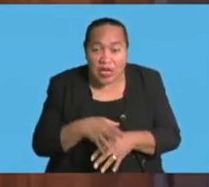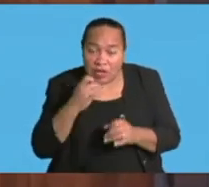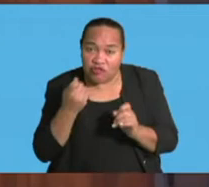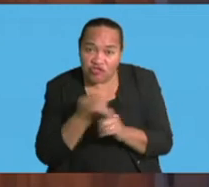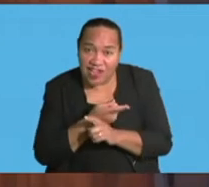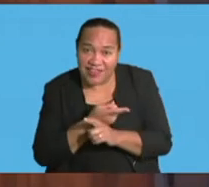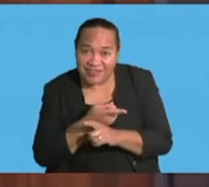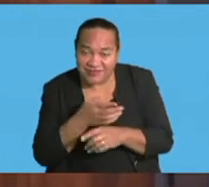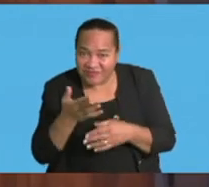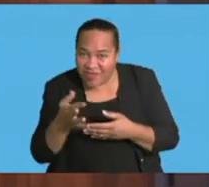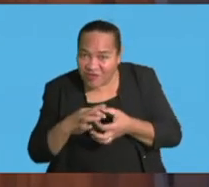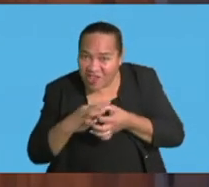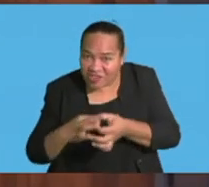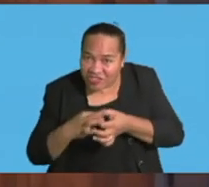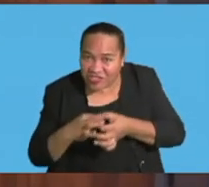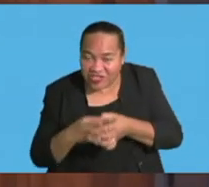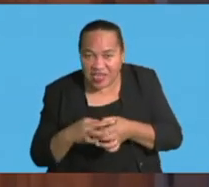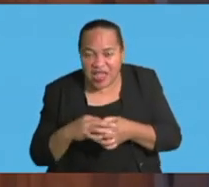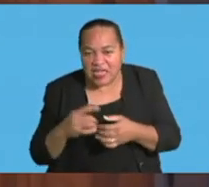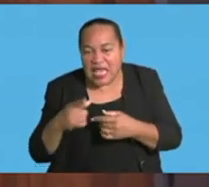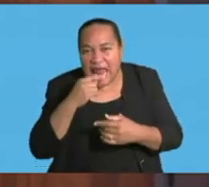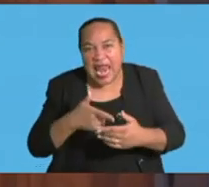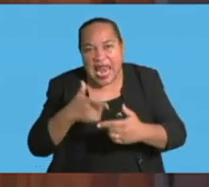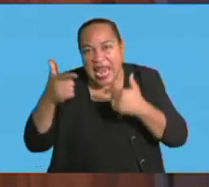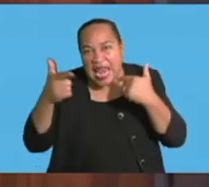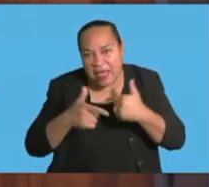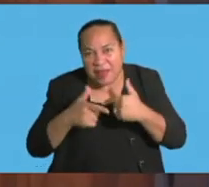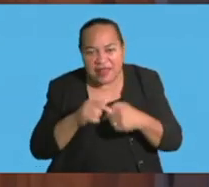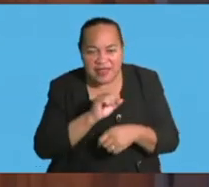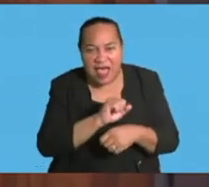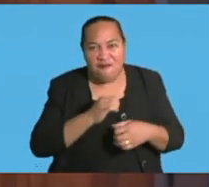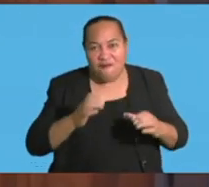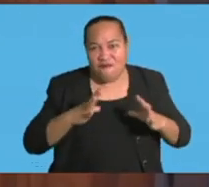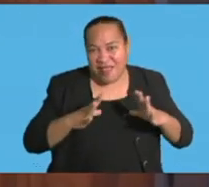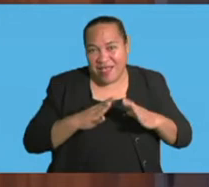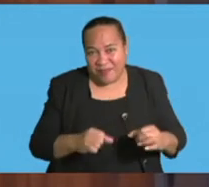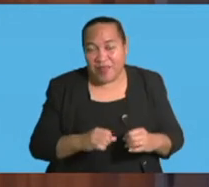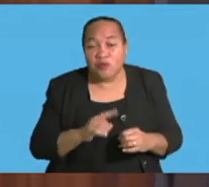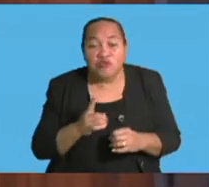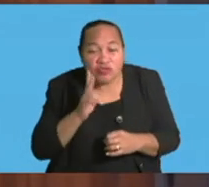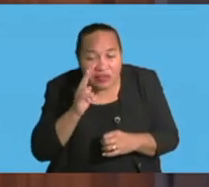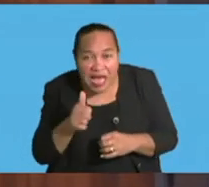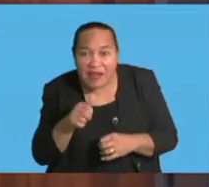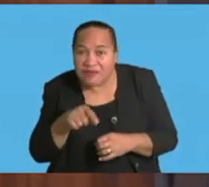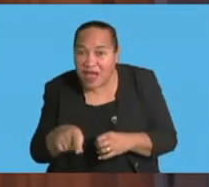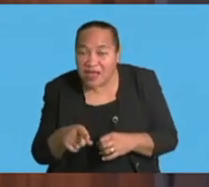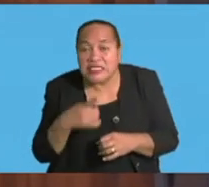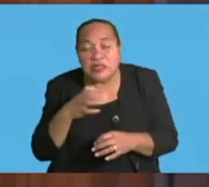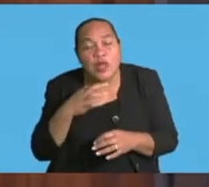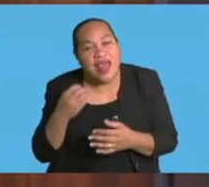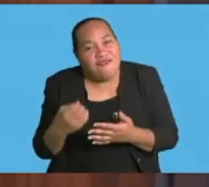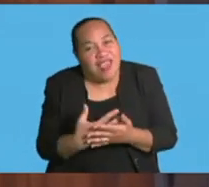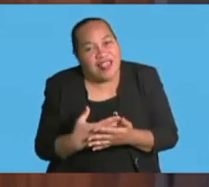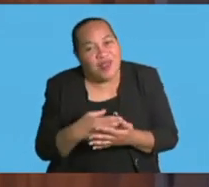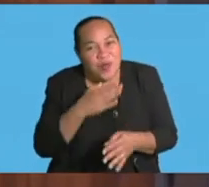they are caring for, as well as limit their freedom and spontaneity. Caring for someone most definitely affects work and